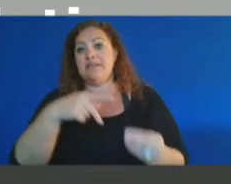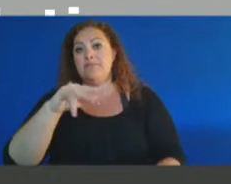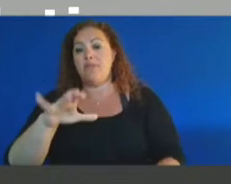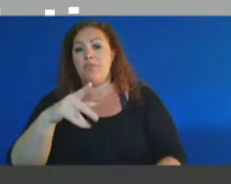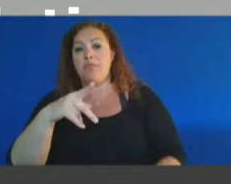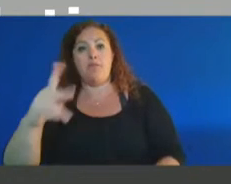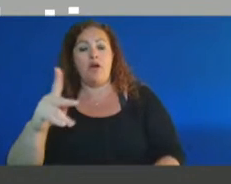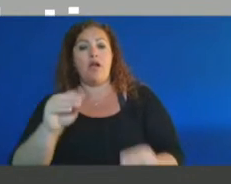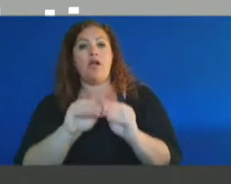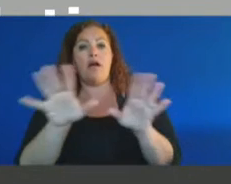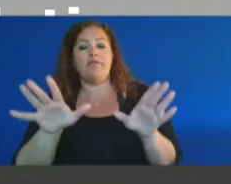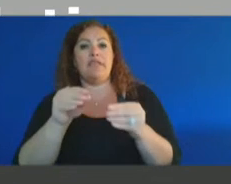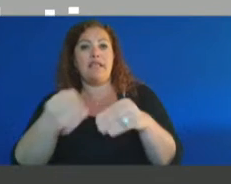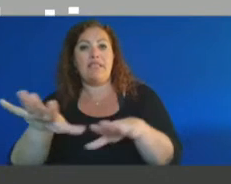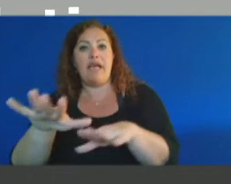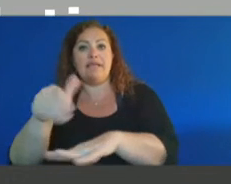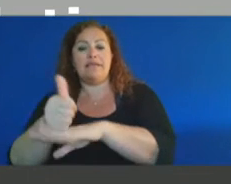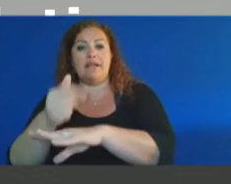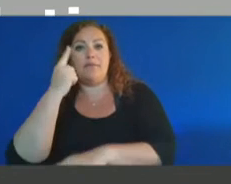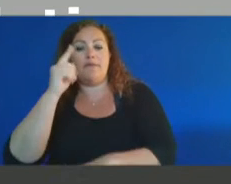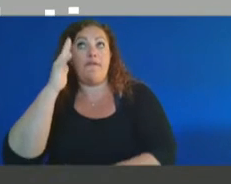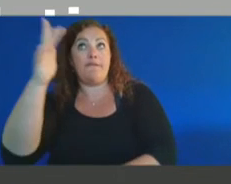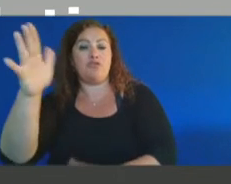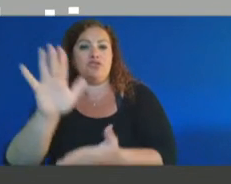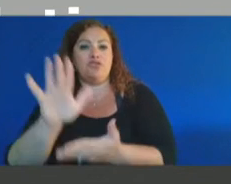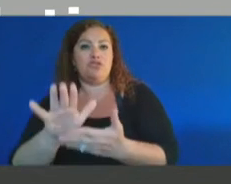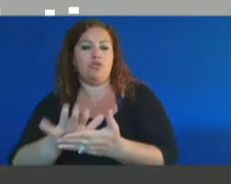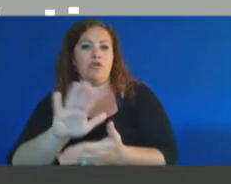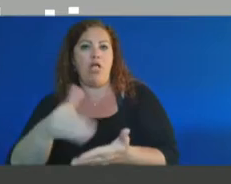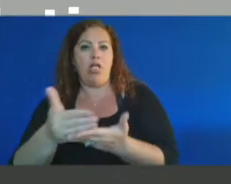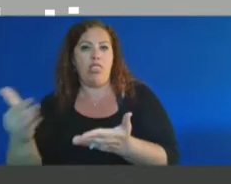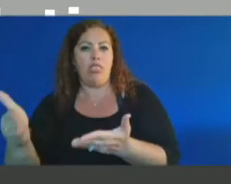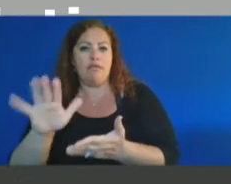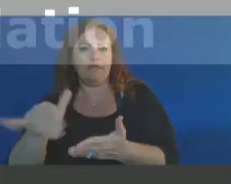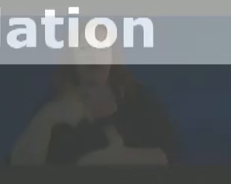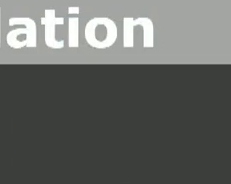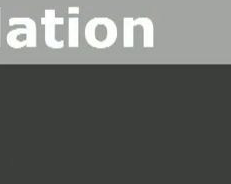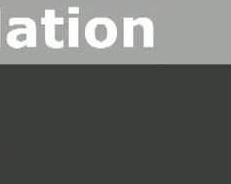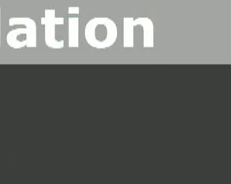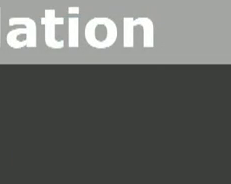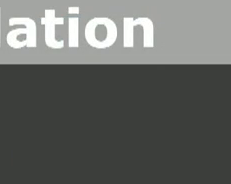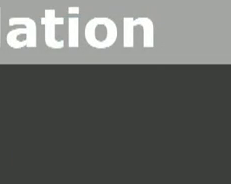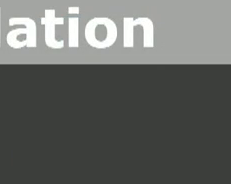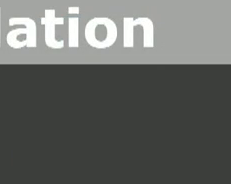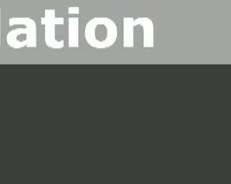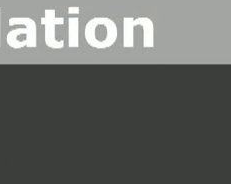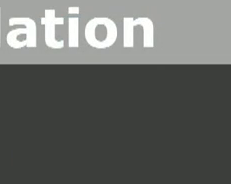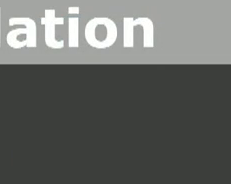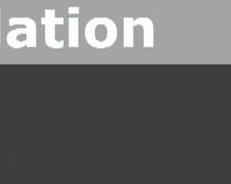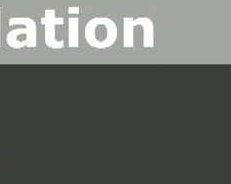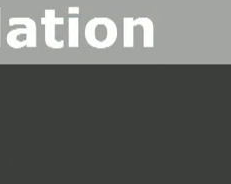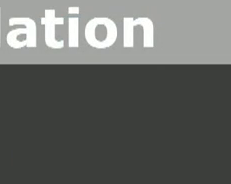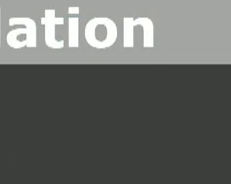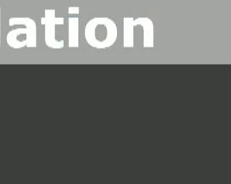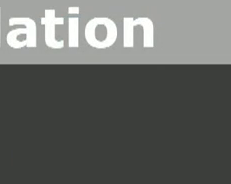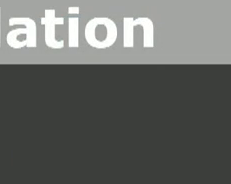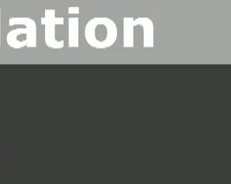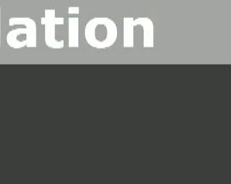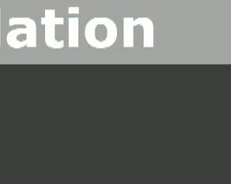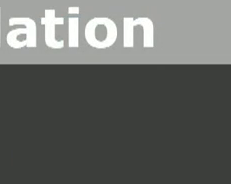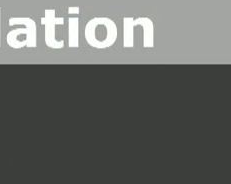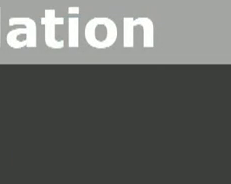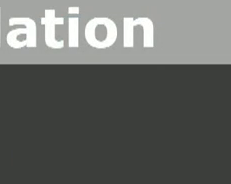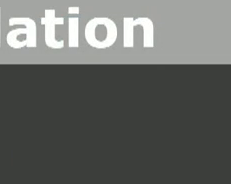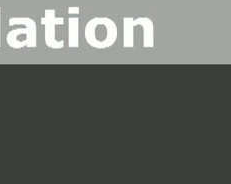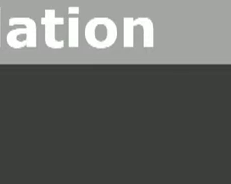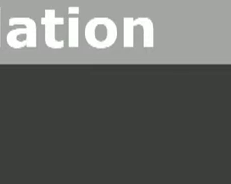land set aside for future School uh those are all things that that we do see as as positive but we'd like to continue to work with this petitioner uh to